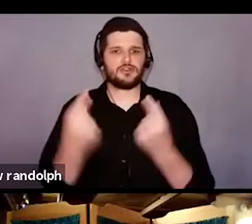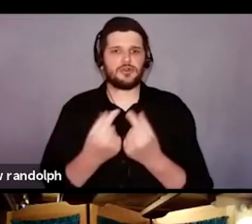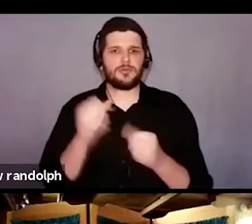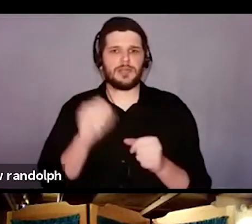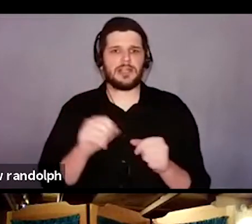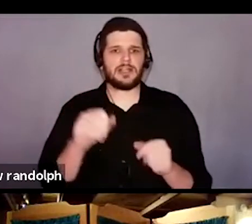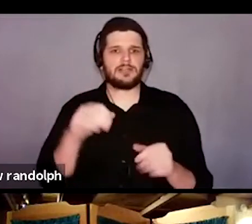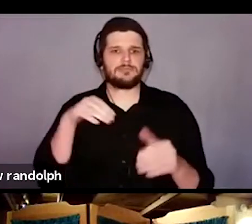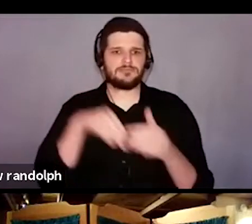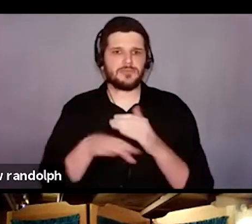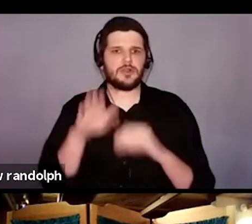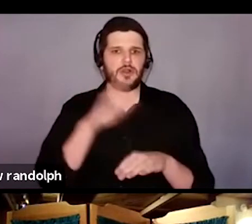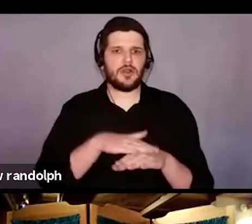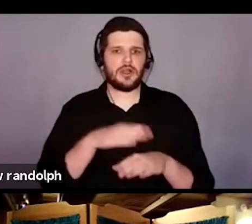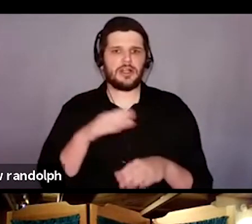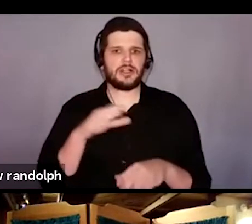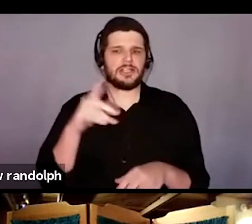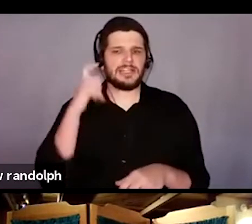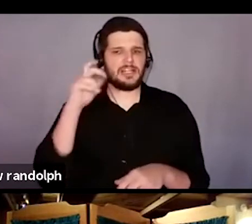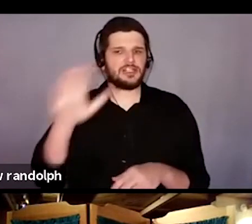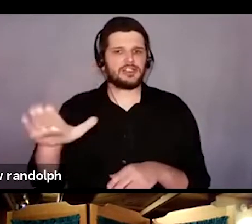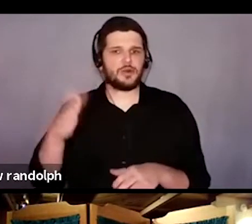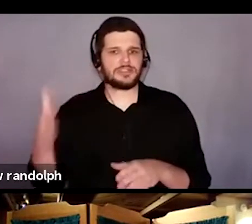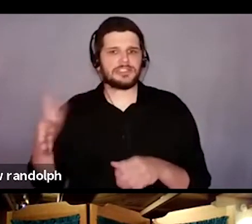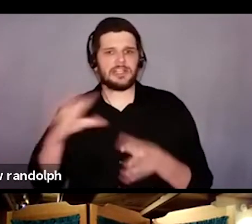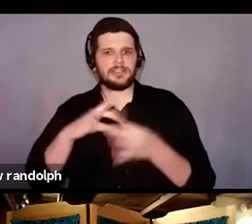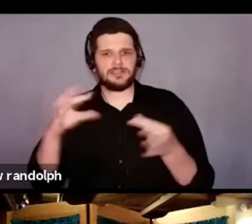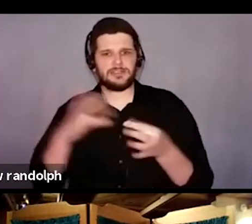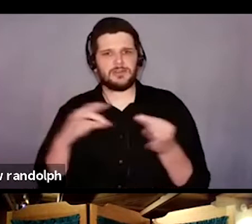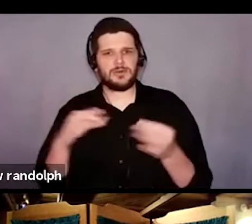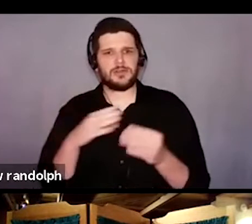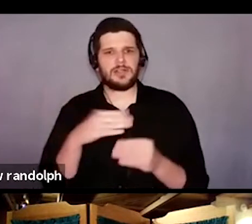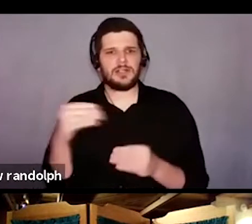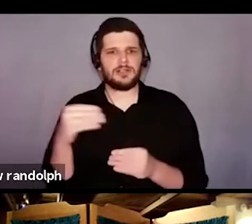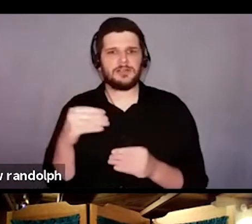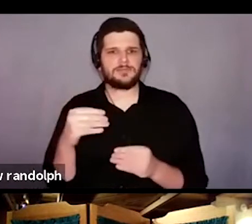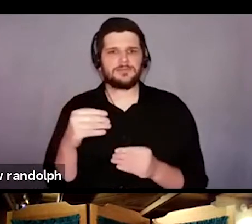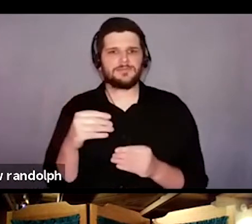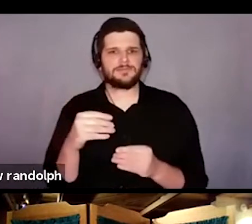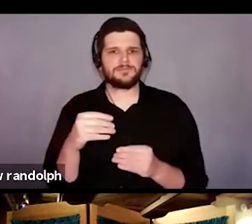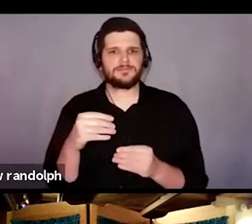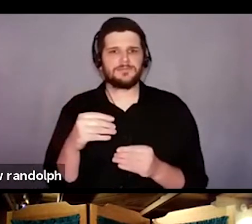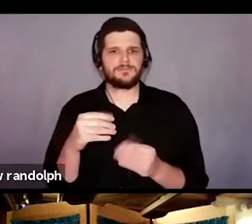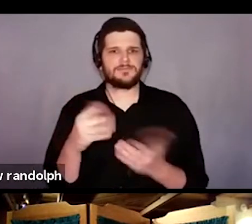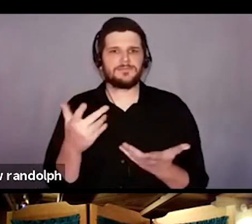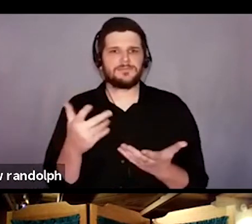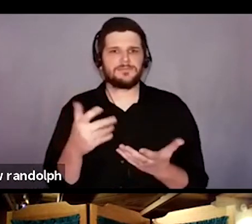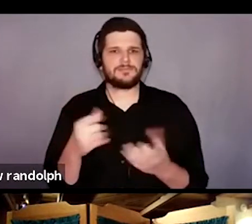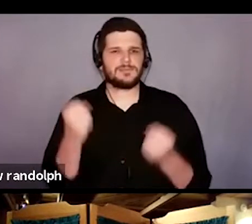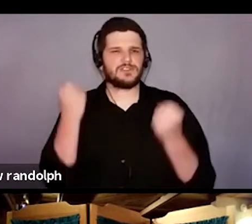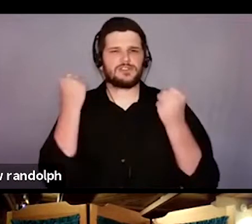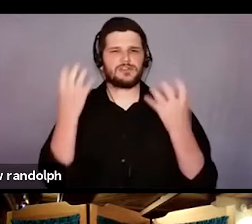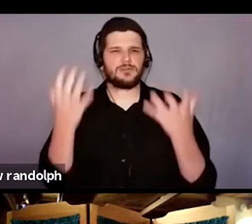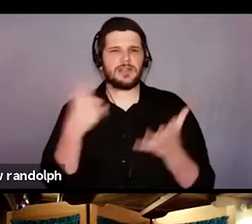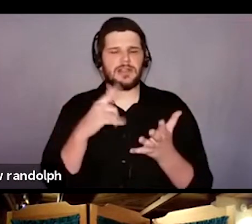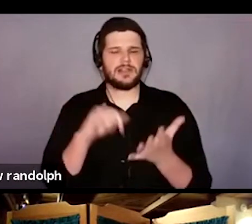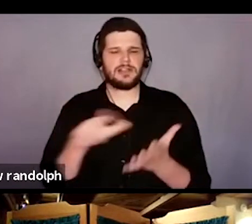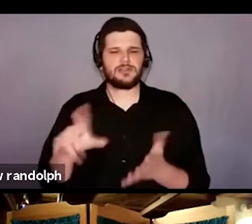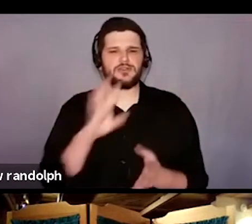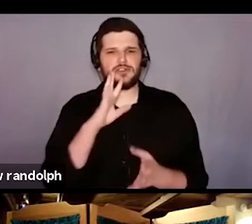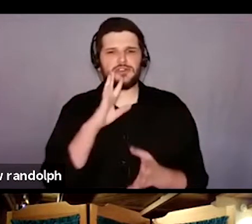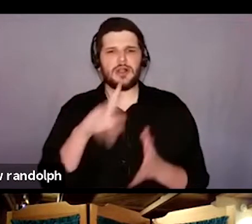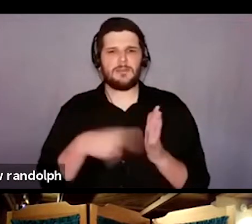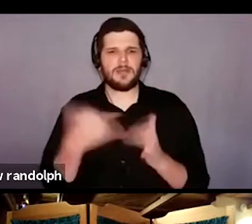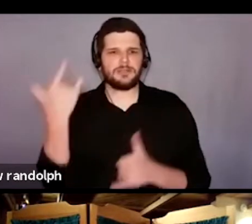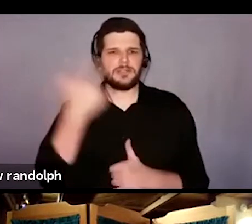and hear that your side of the story. And I mean, there's so much that you talked about.